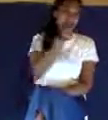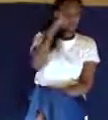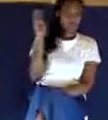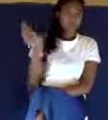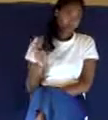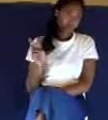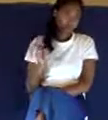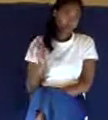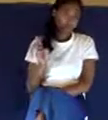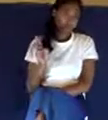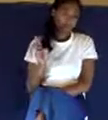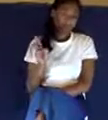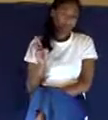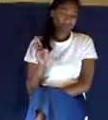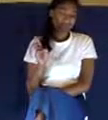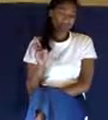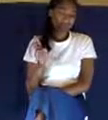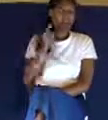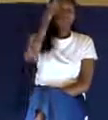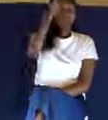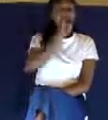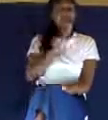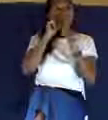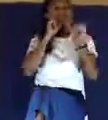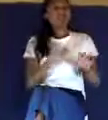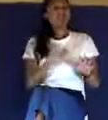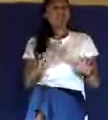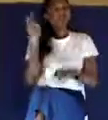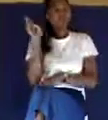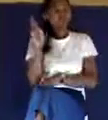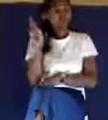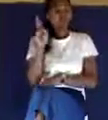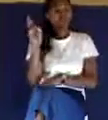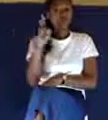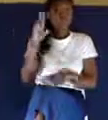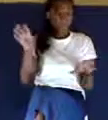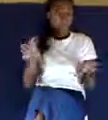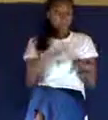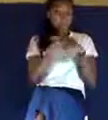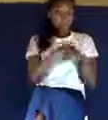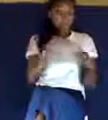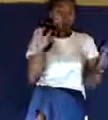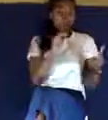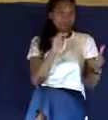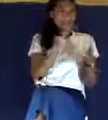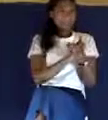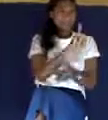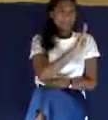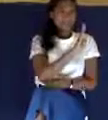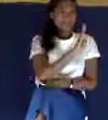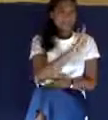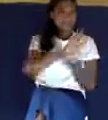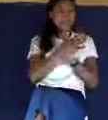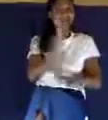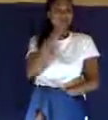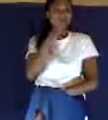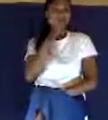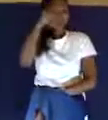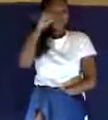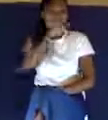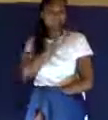her. God blesses her and she ends up marrying Boaz. And she becomes a grandmother of King